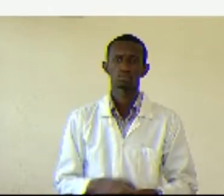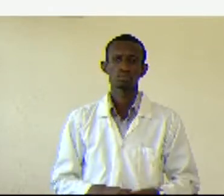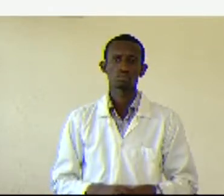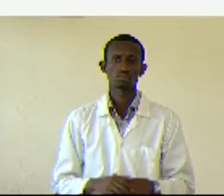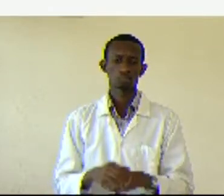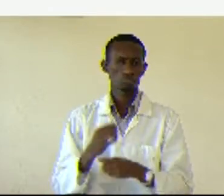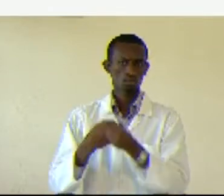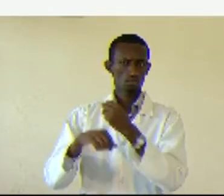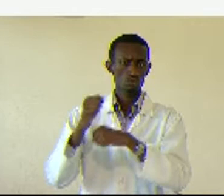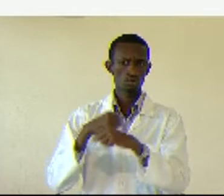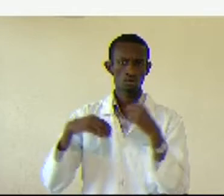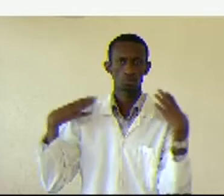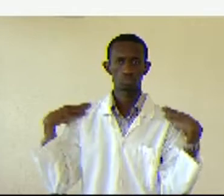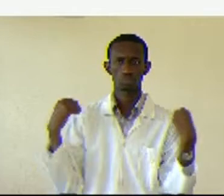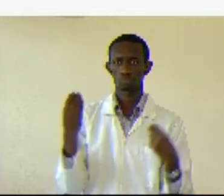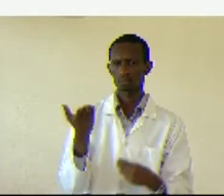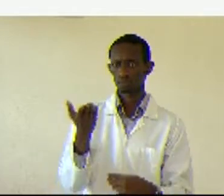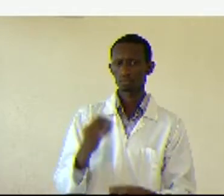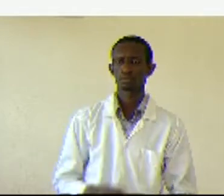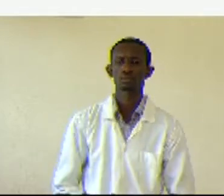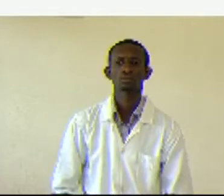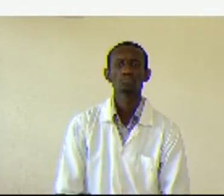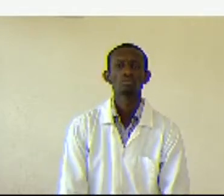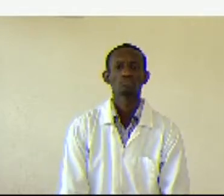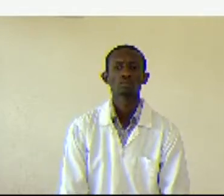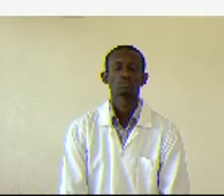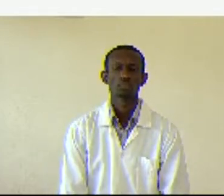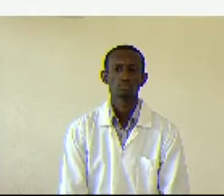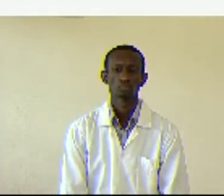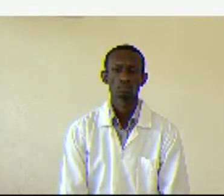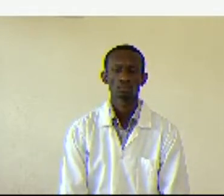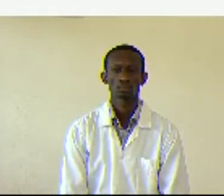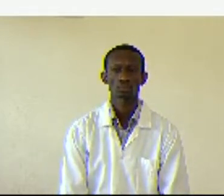out this activity.